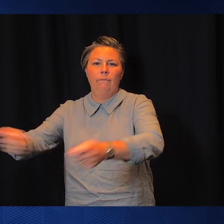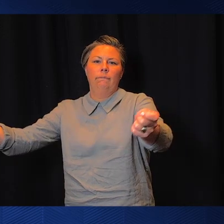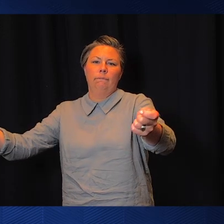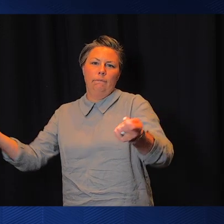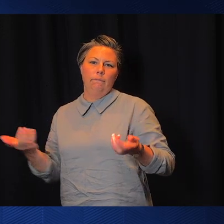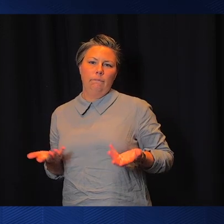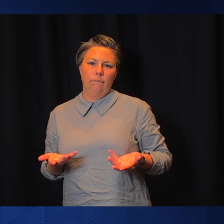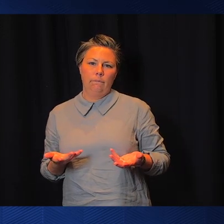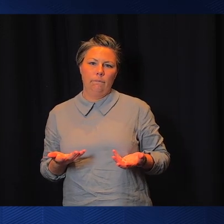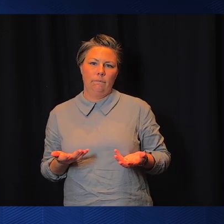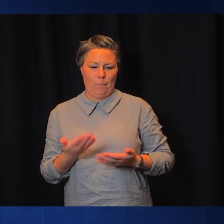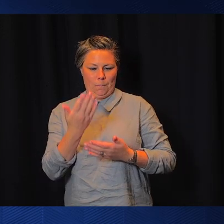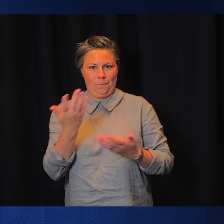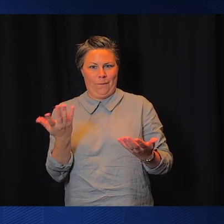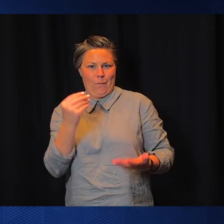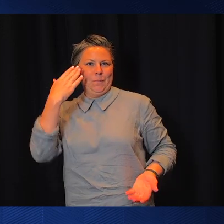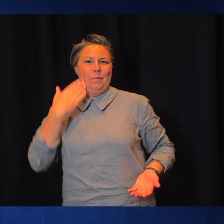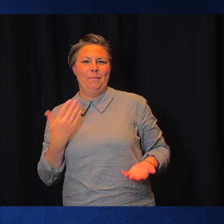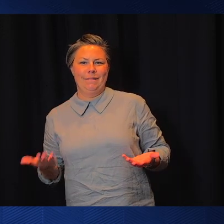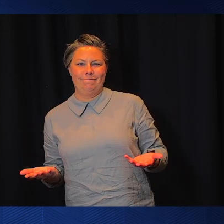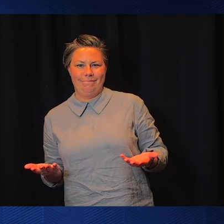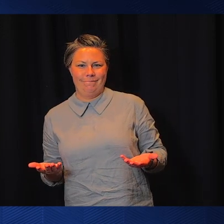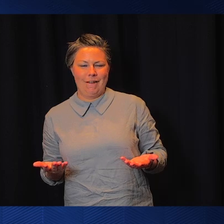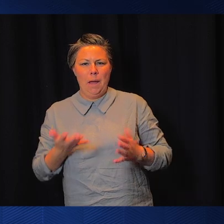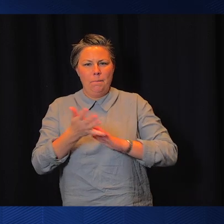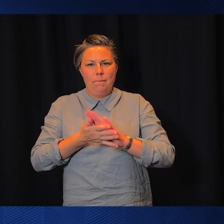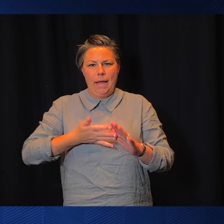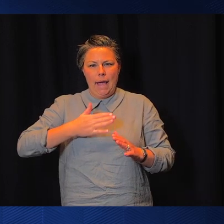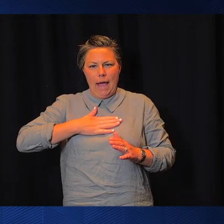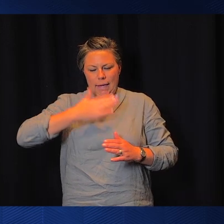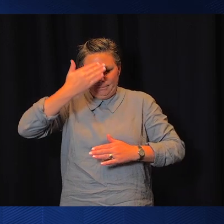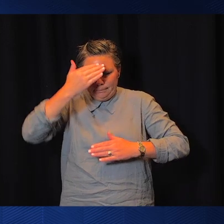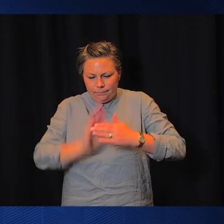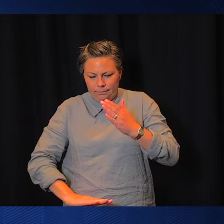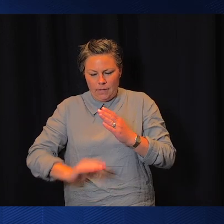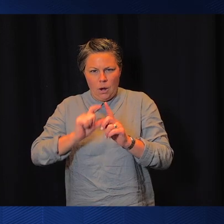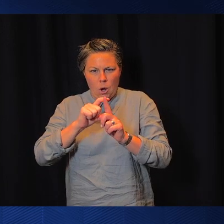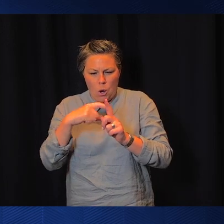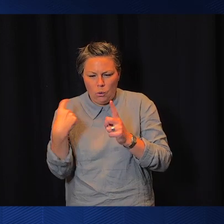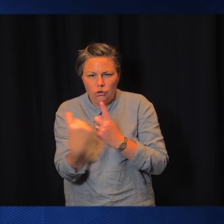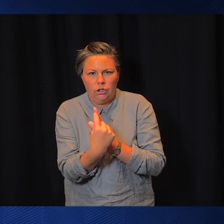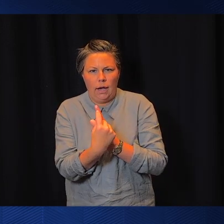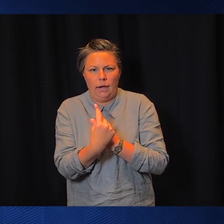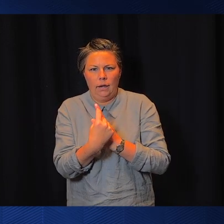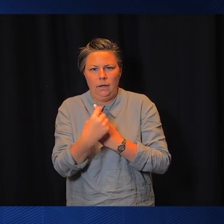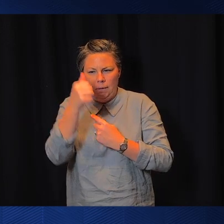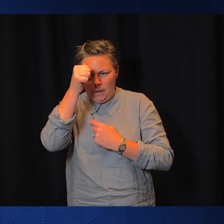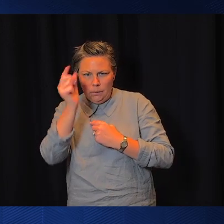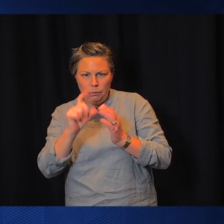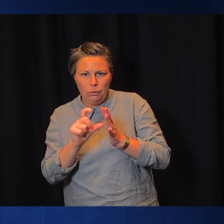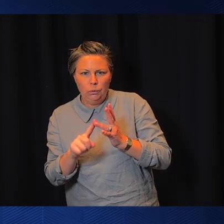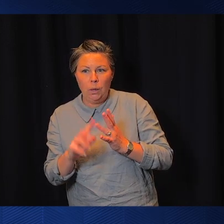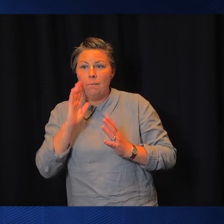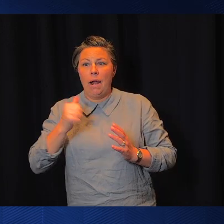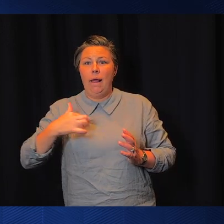the story is just traditional knowledge and understanding and wisdom sits with the local people. Even if they're